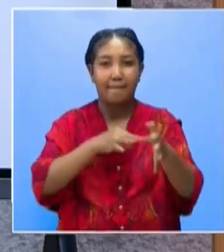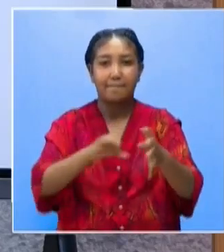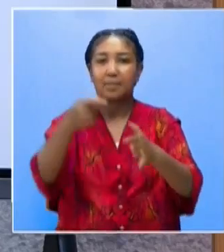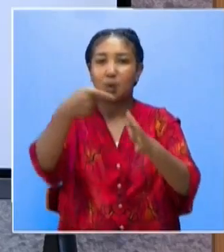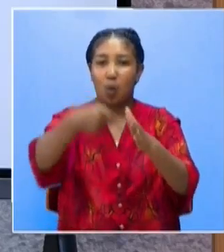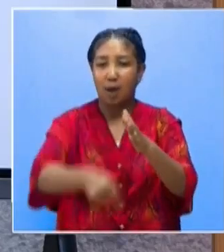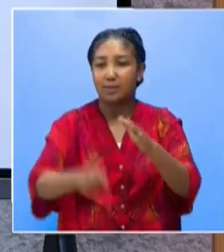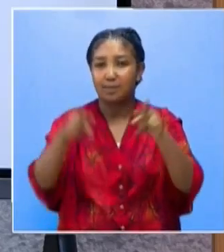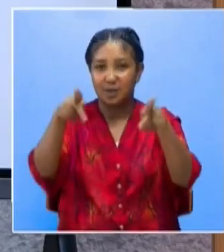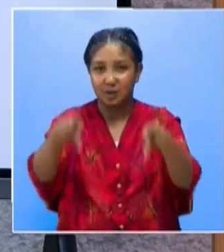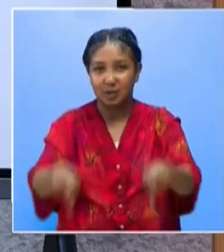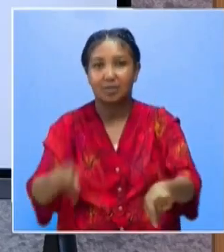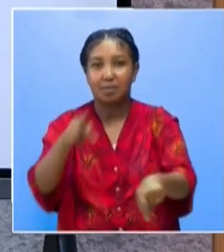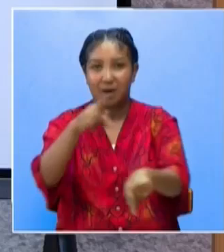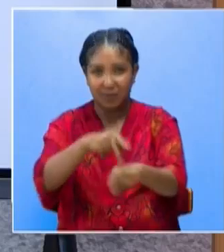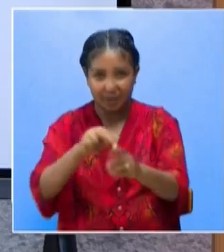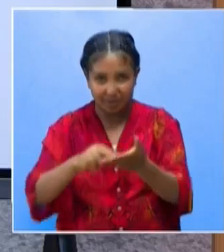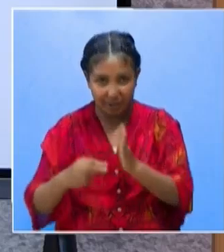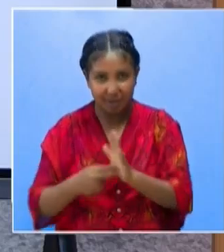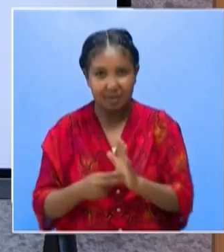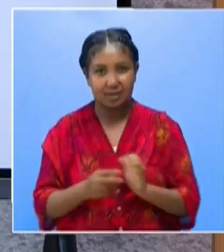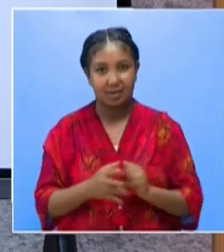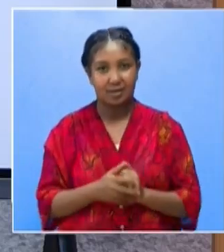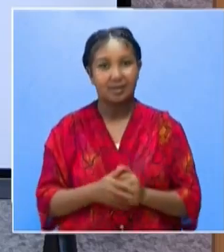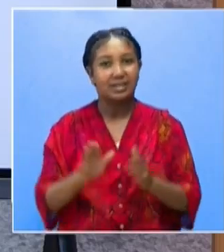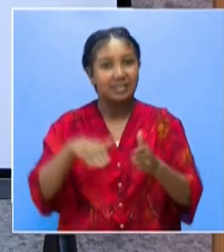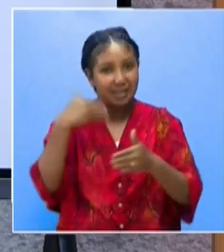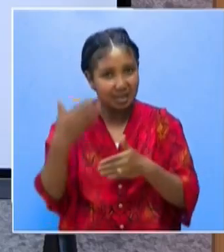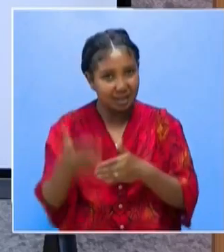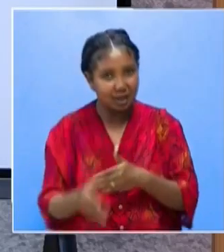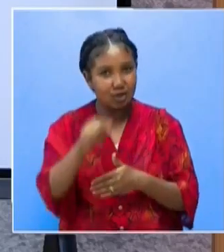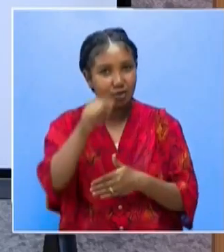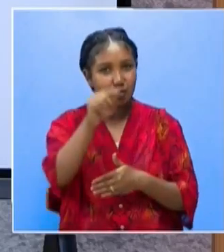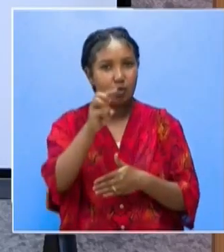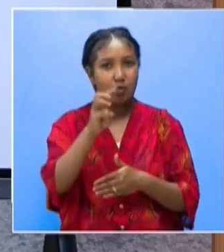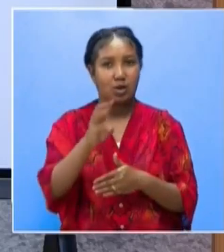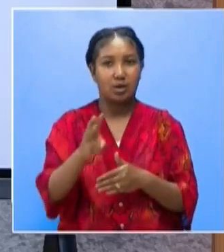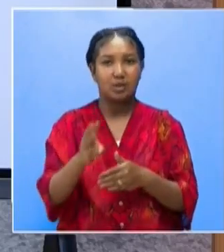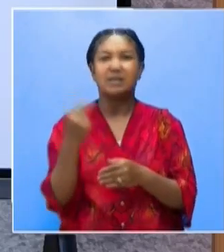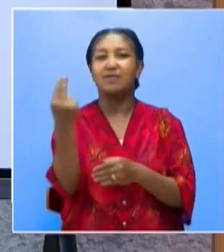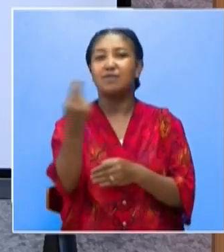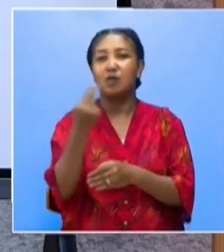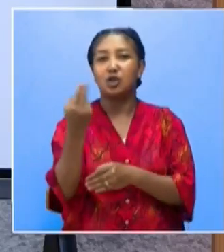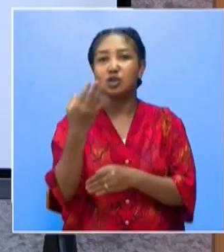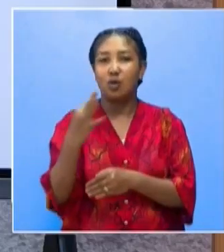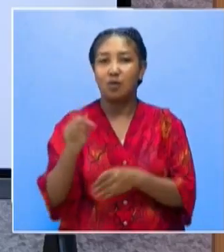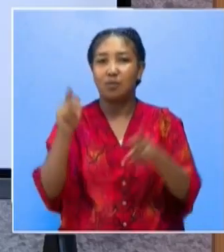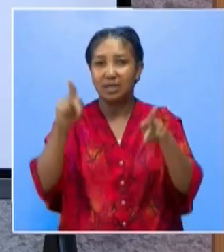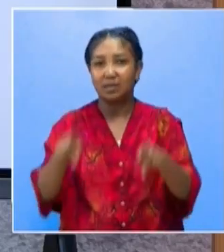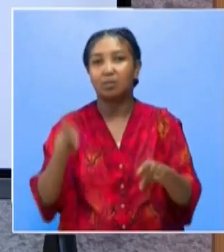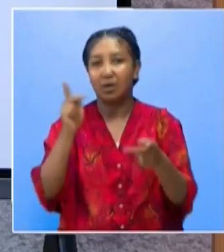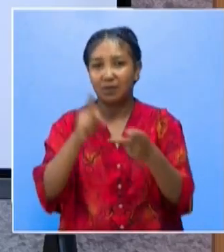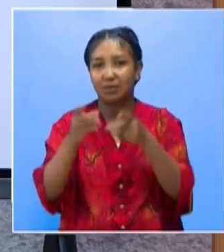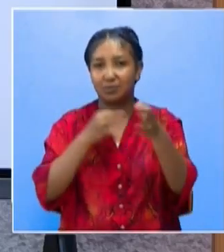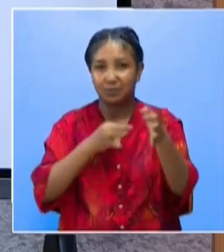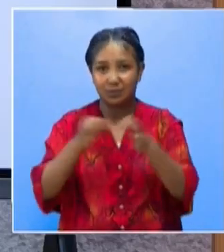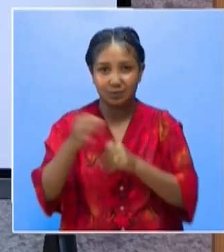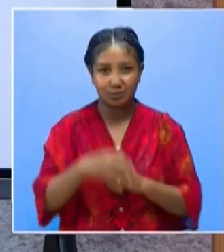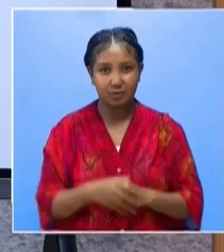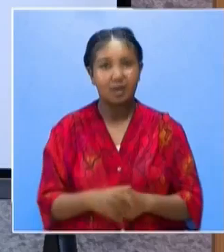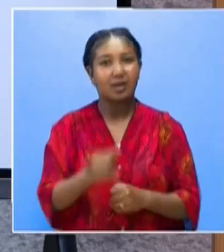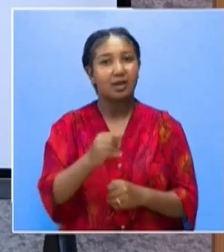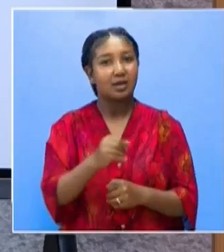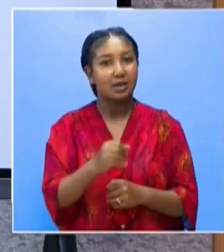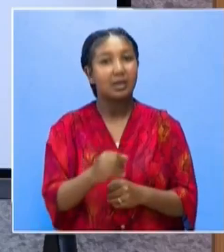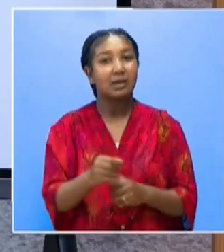what present perfect means. Then you will identify the function of present perfect tense